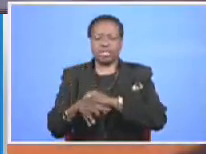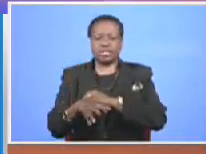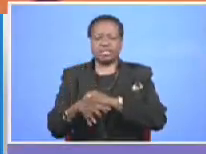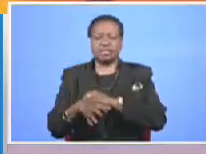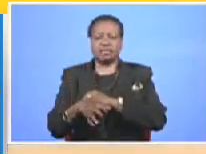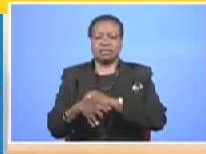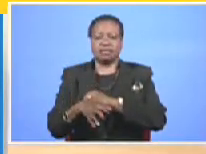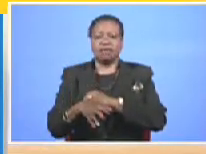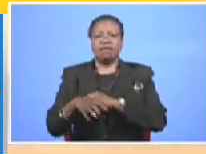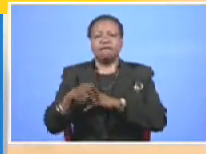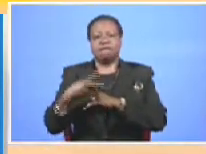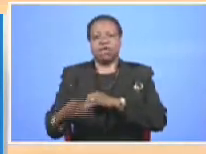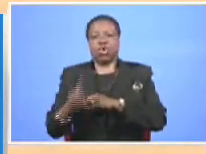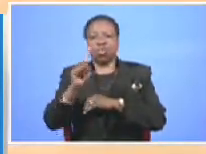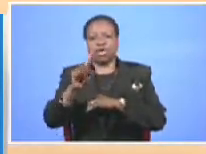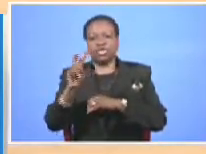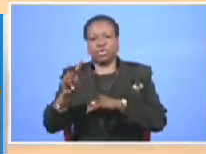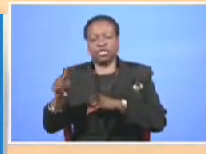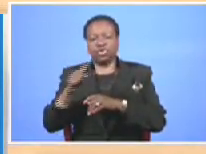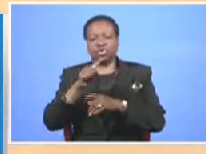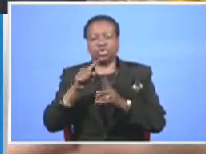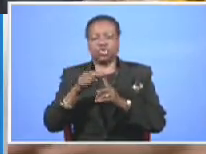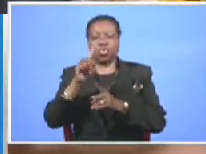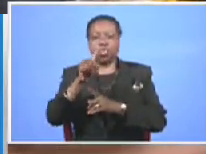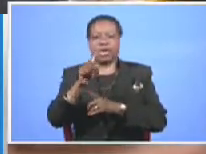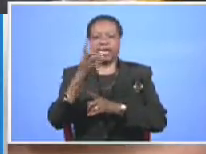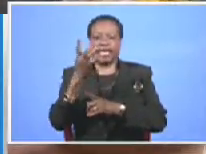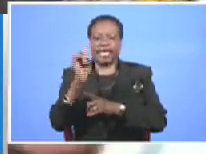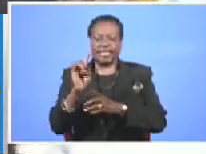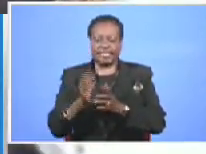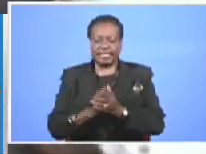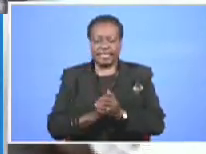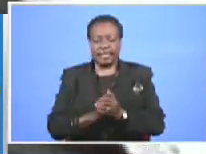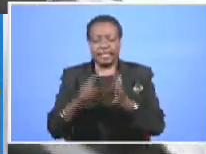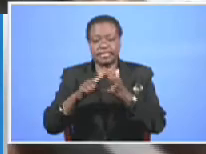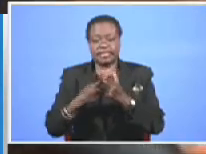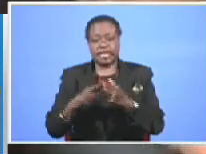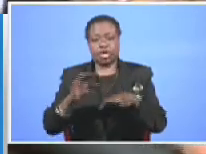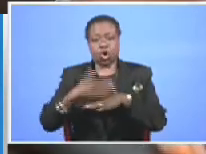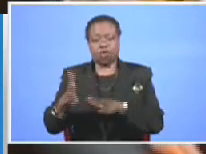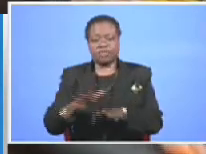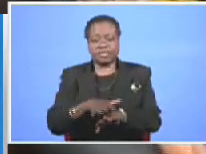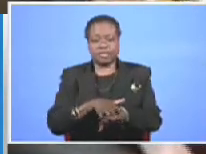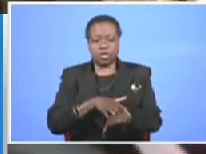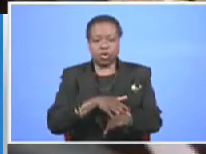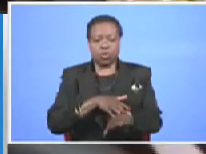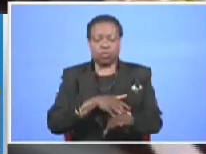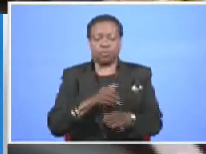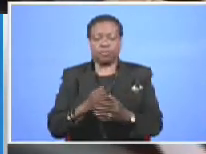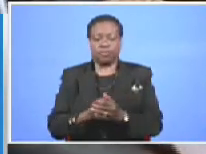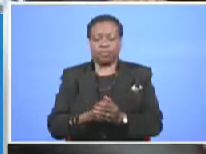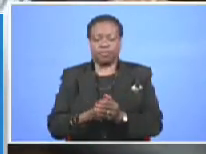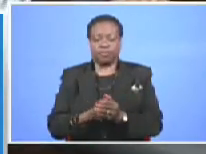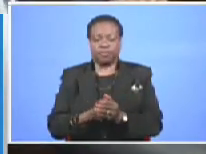one, falling 122-118. Started off the game kind of slow. aggressive.